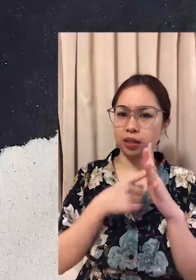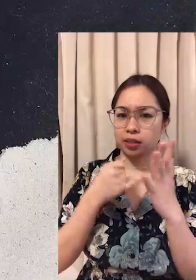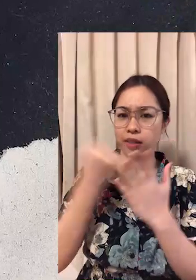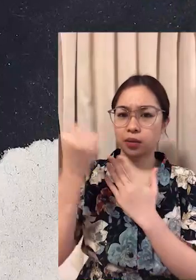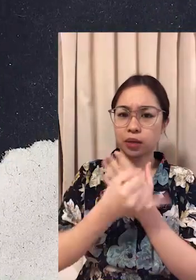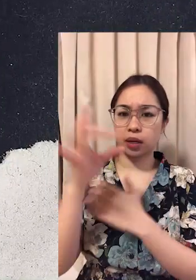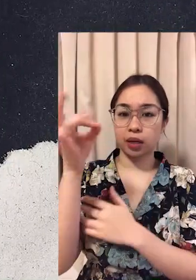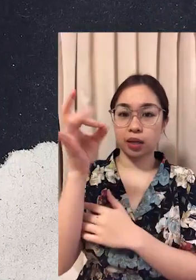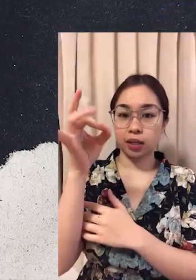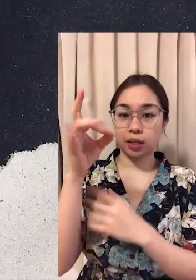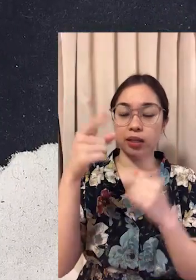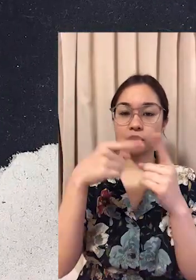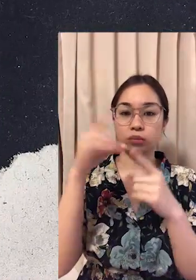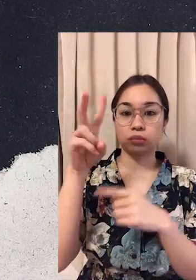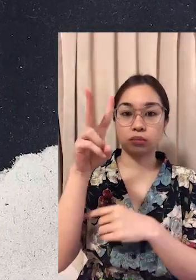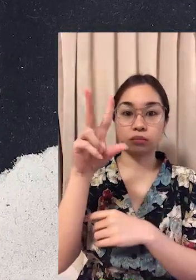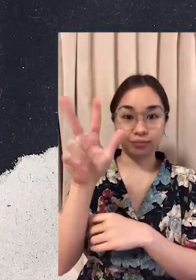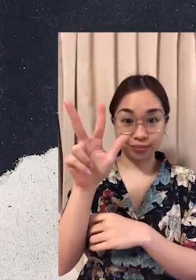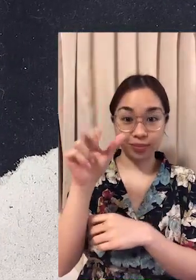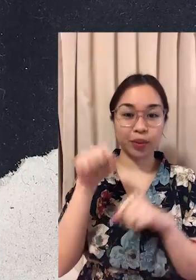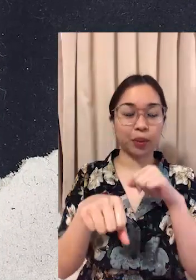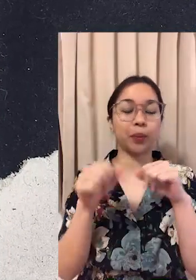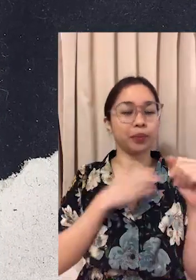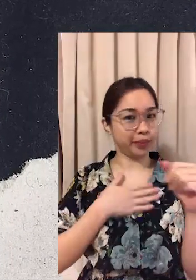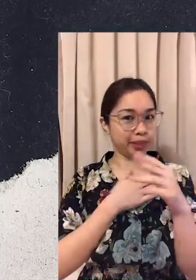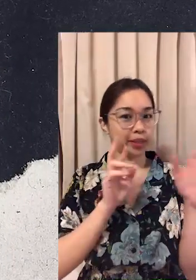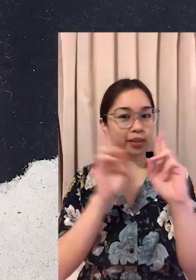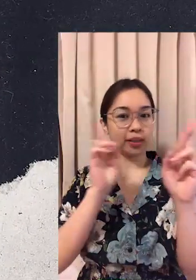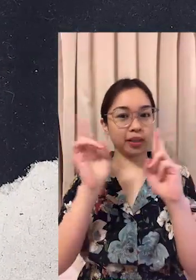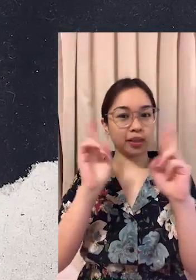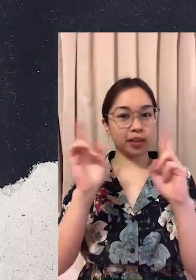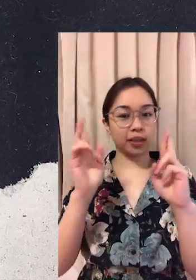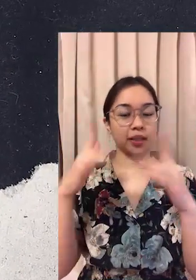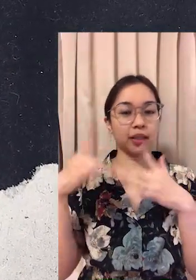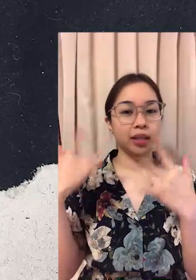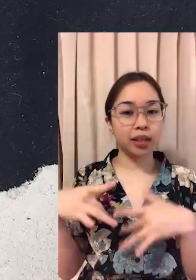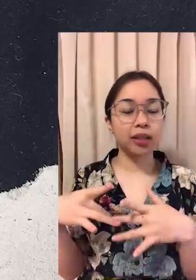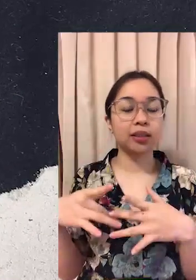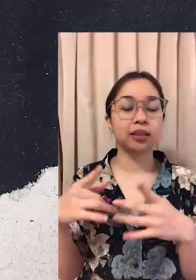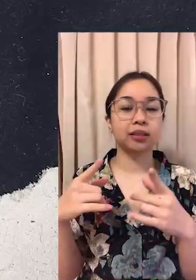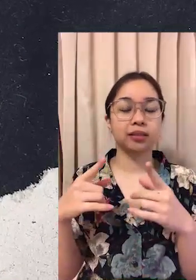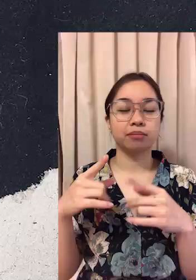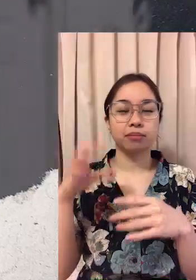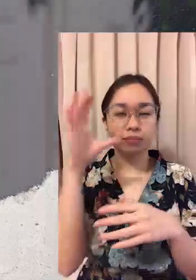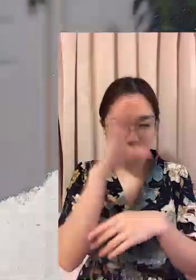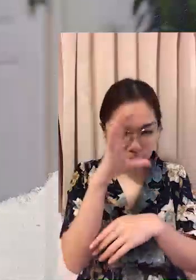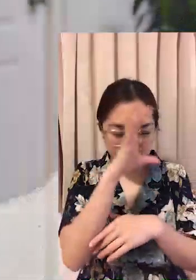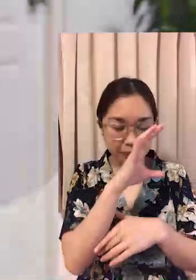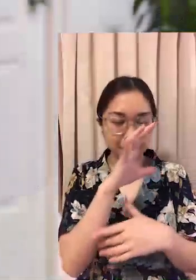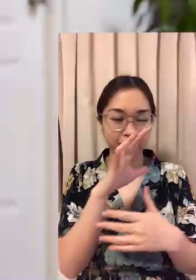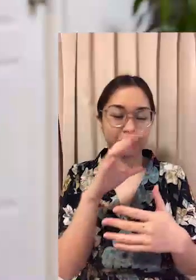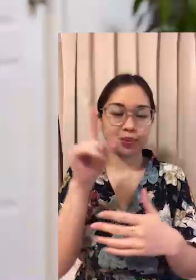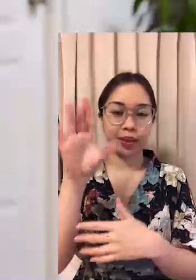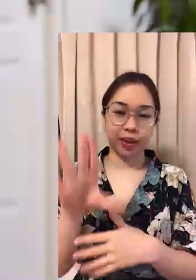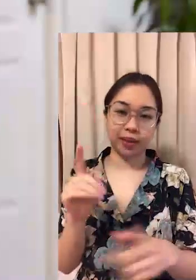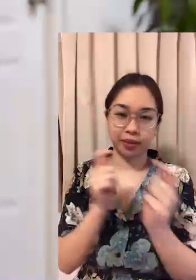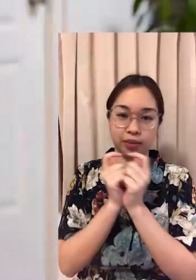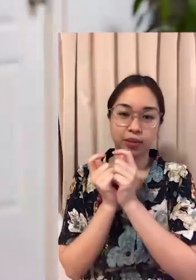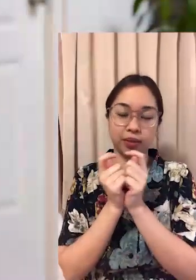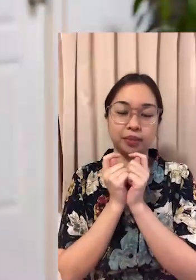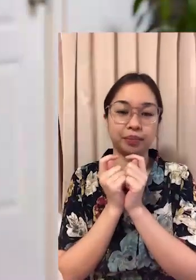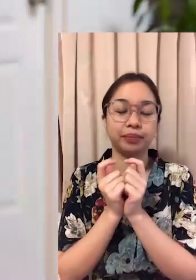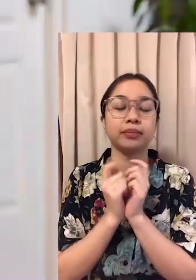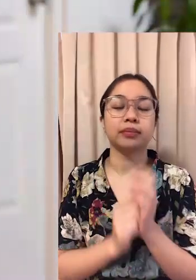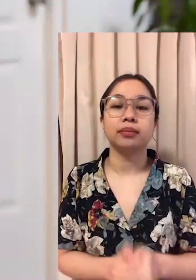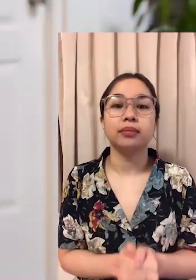18 hanggang 23. Kaya i-prepare na natin ang ating mga puso in seeking God together. At bago